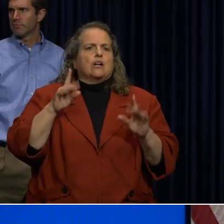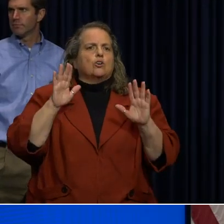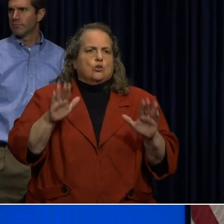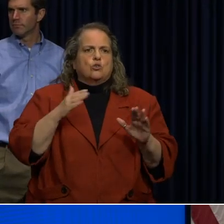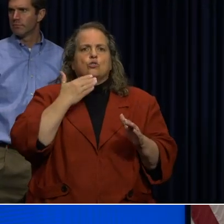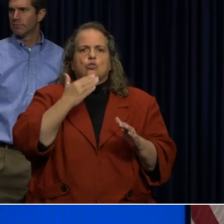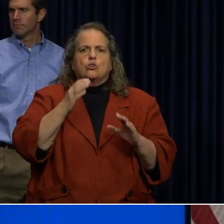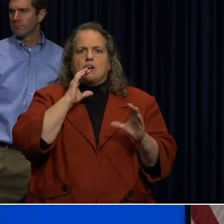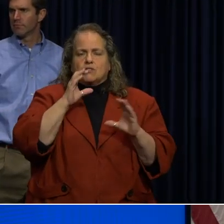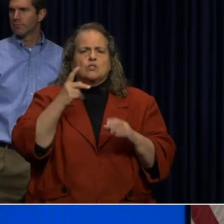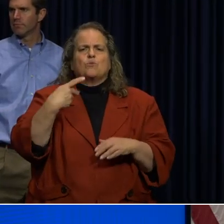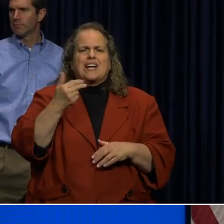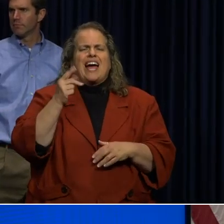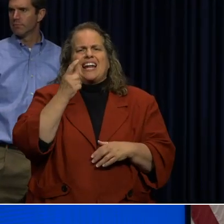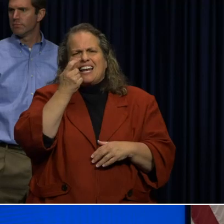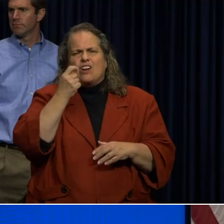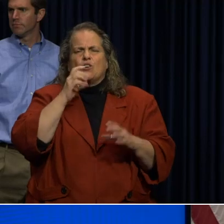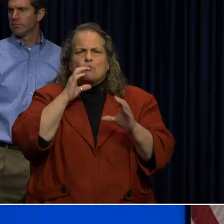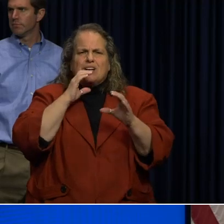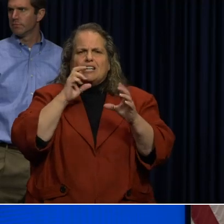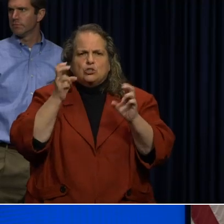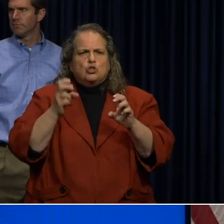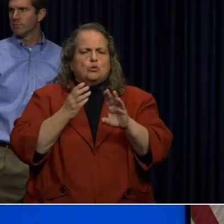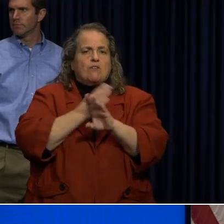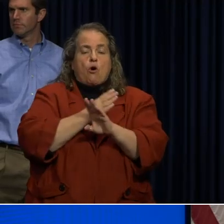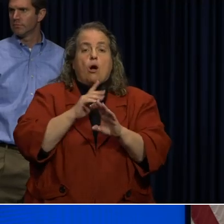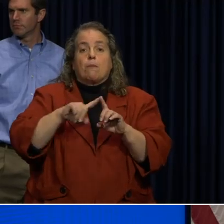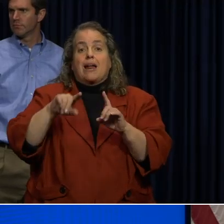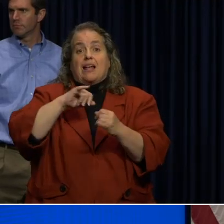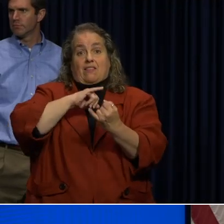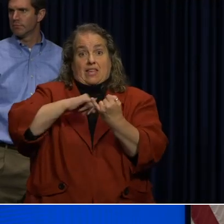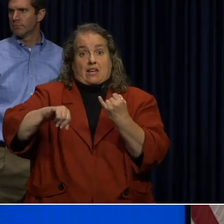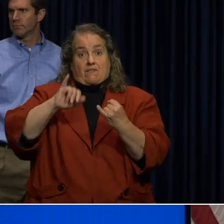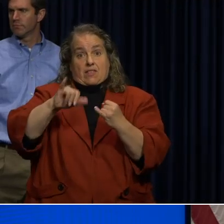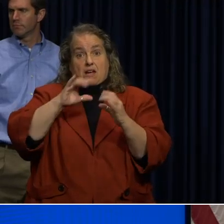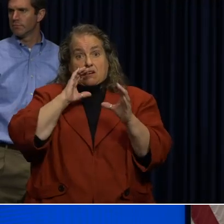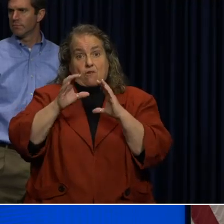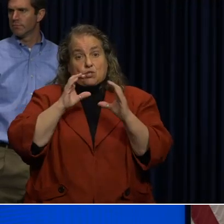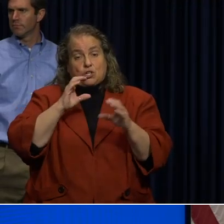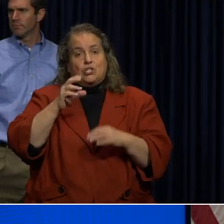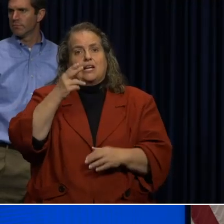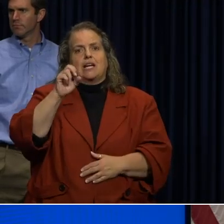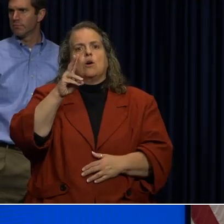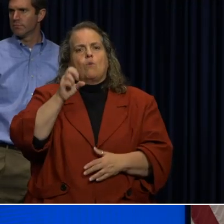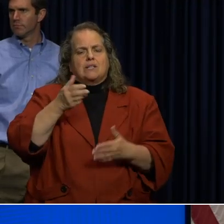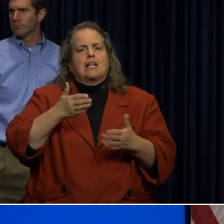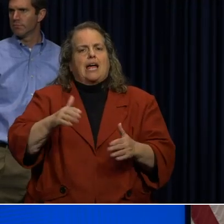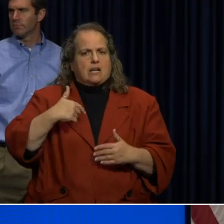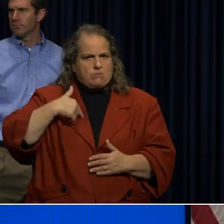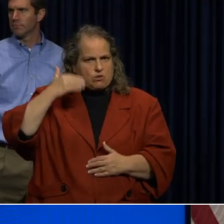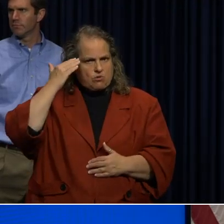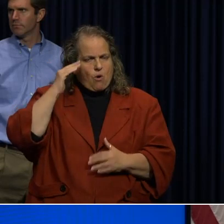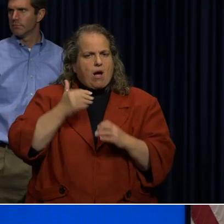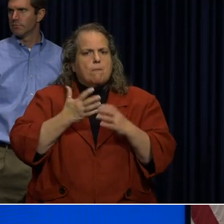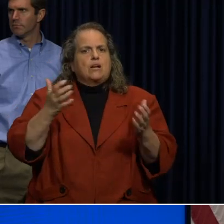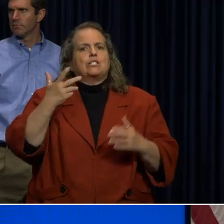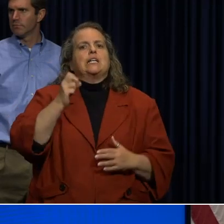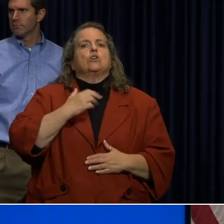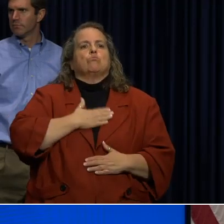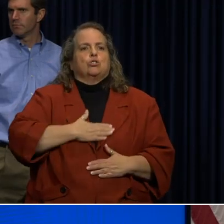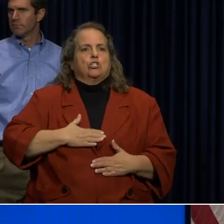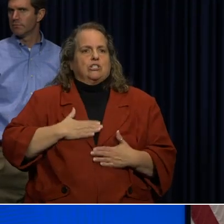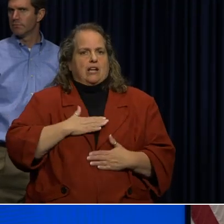communication issues, but at the end of that conversation, he was letting me know how much he appreciated